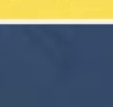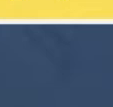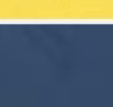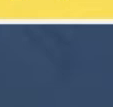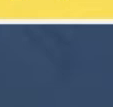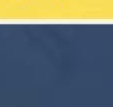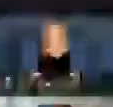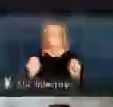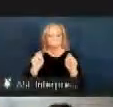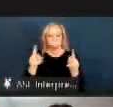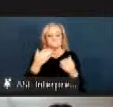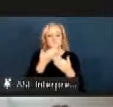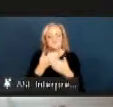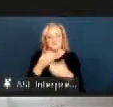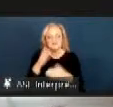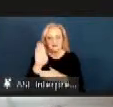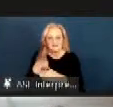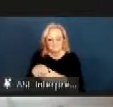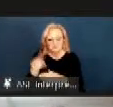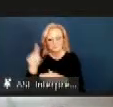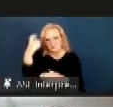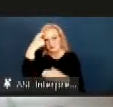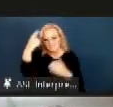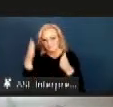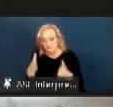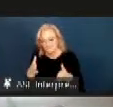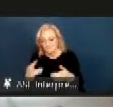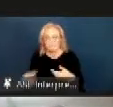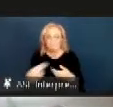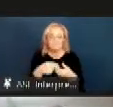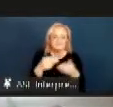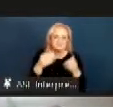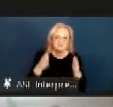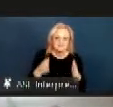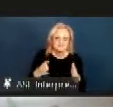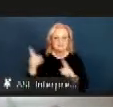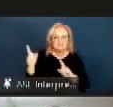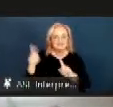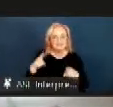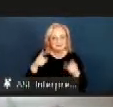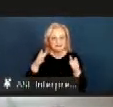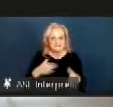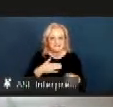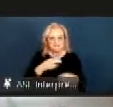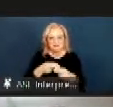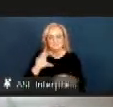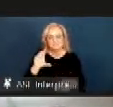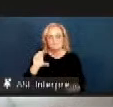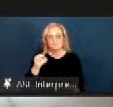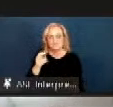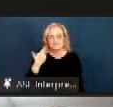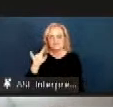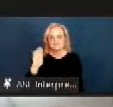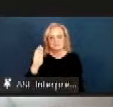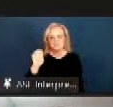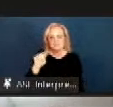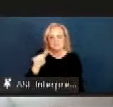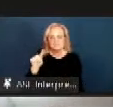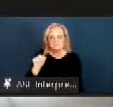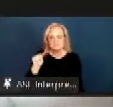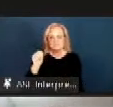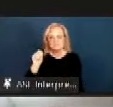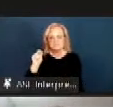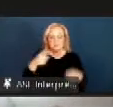Okay, good afternoon, Governor, participants, attendees. My name is Christy Bezanson, and I'm the Director of Results